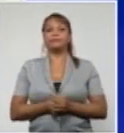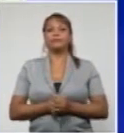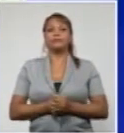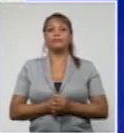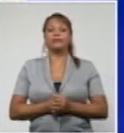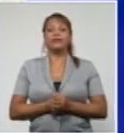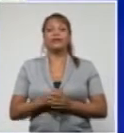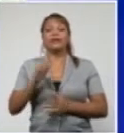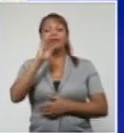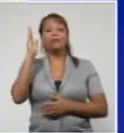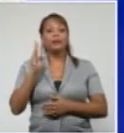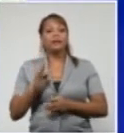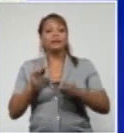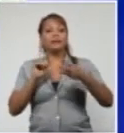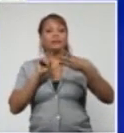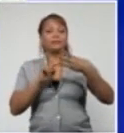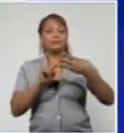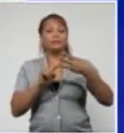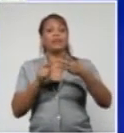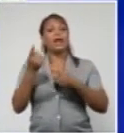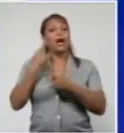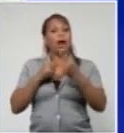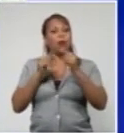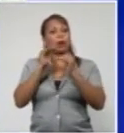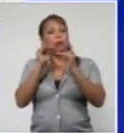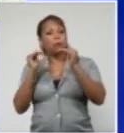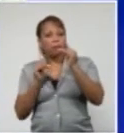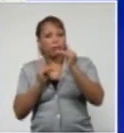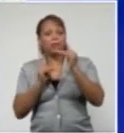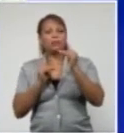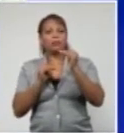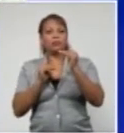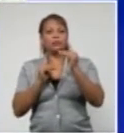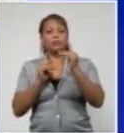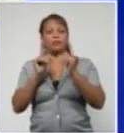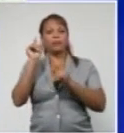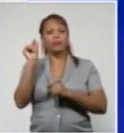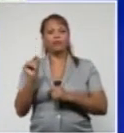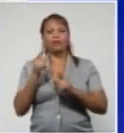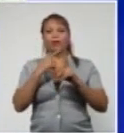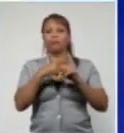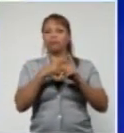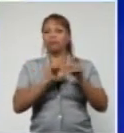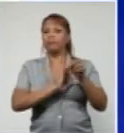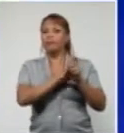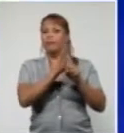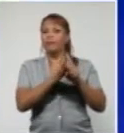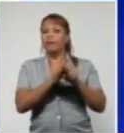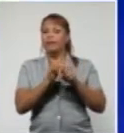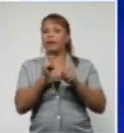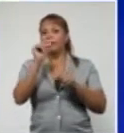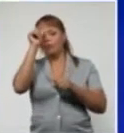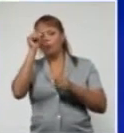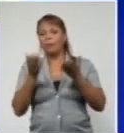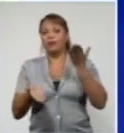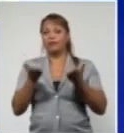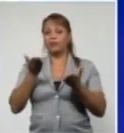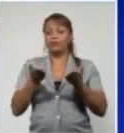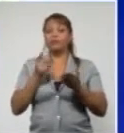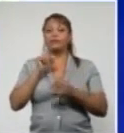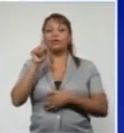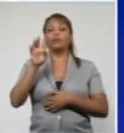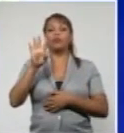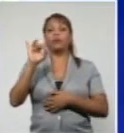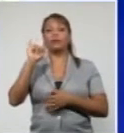102,185. And Brazil, which despite having fewer cases than India, has more COVID-19